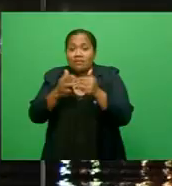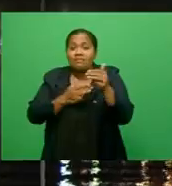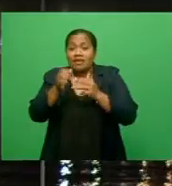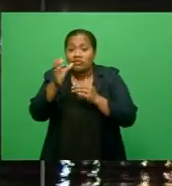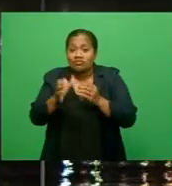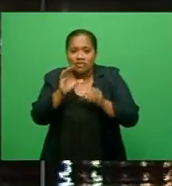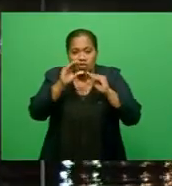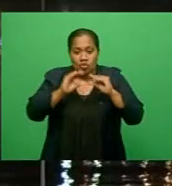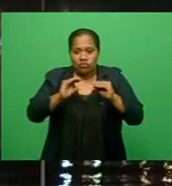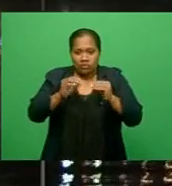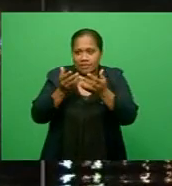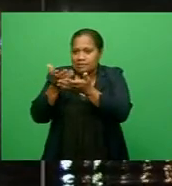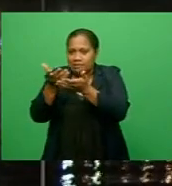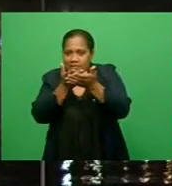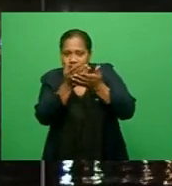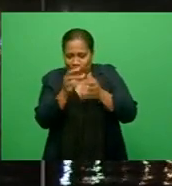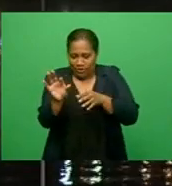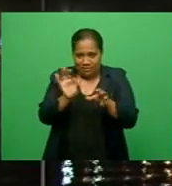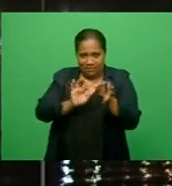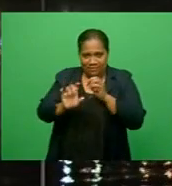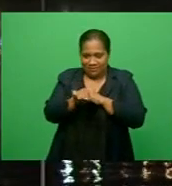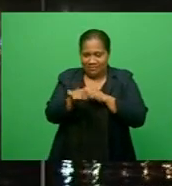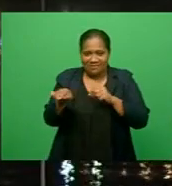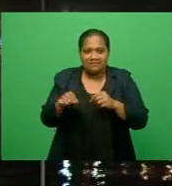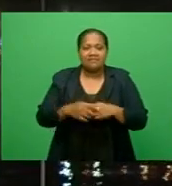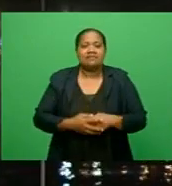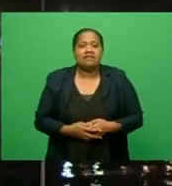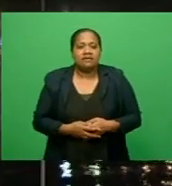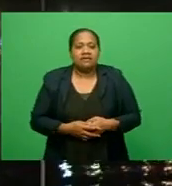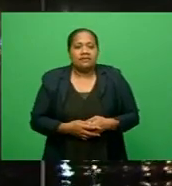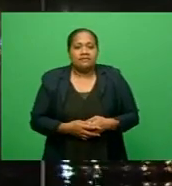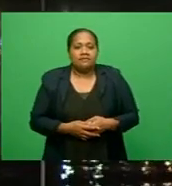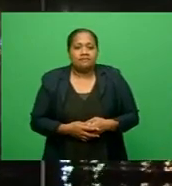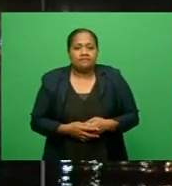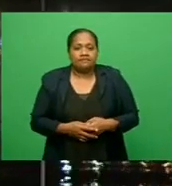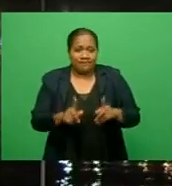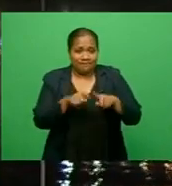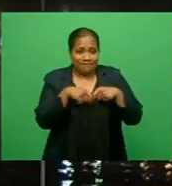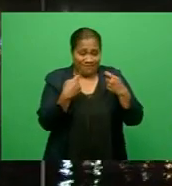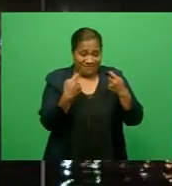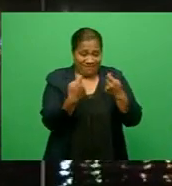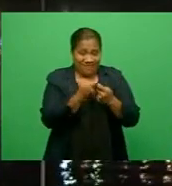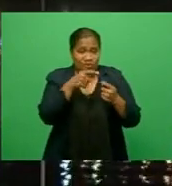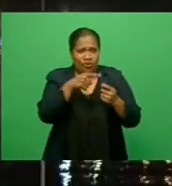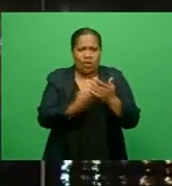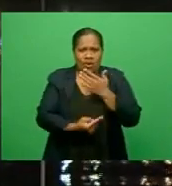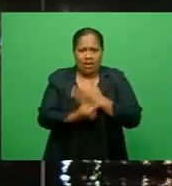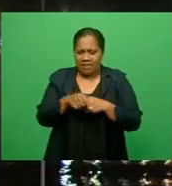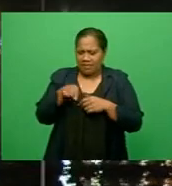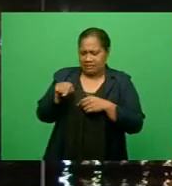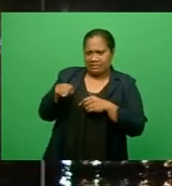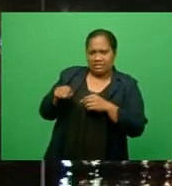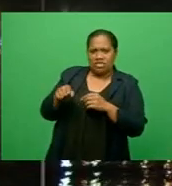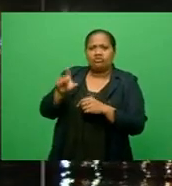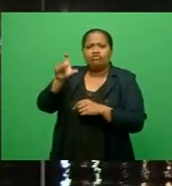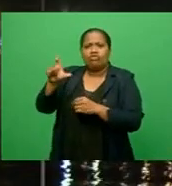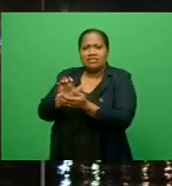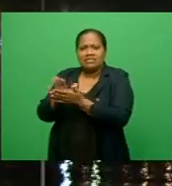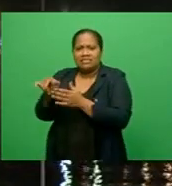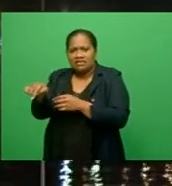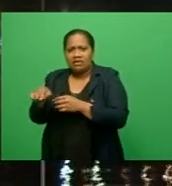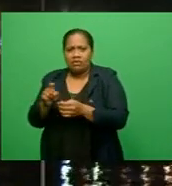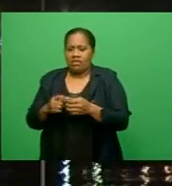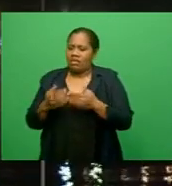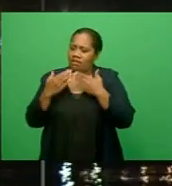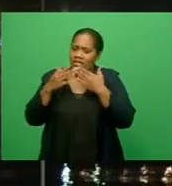team. Everton denied Chelsea the top spot in the Premier League points table this morning thanks to a winning